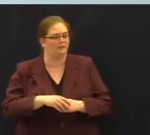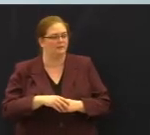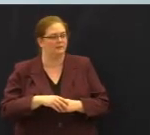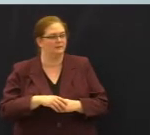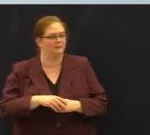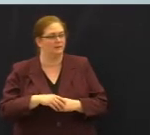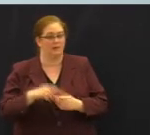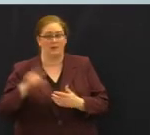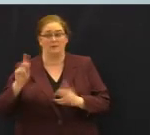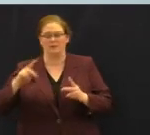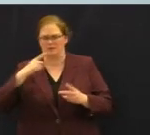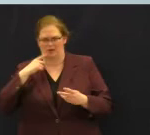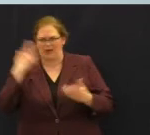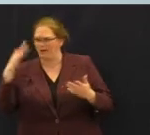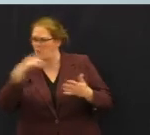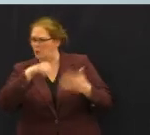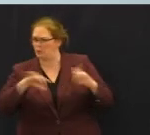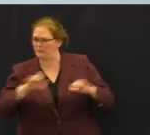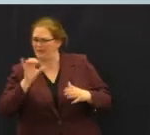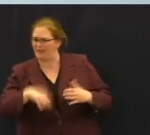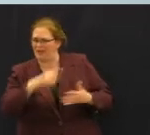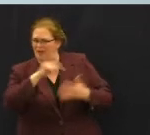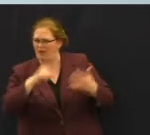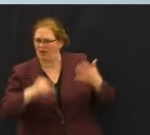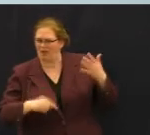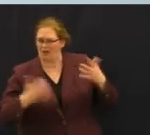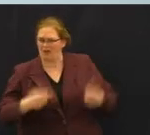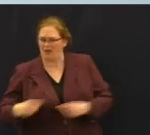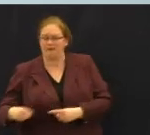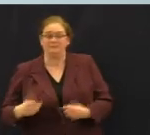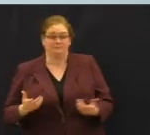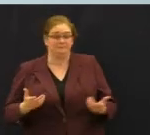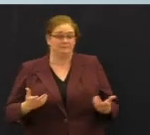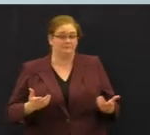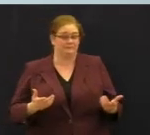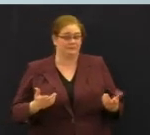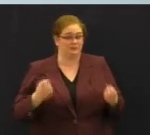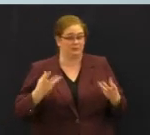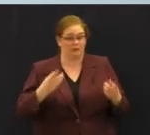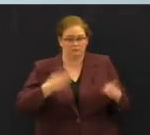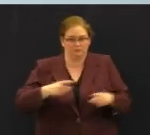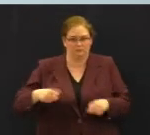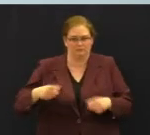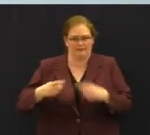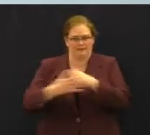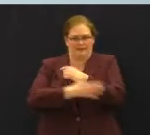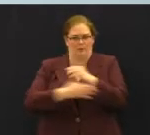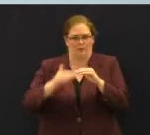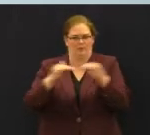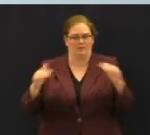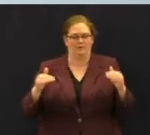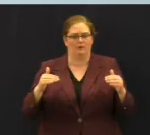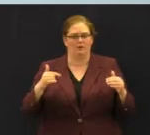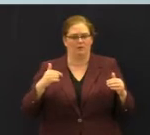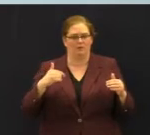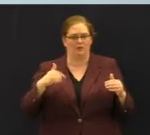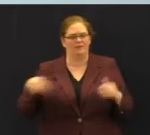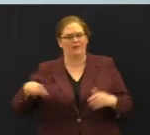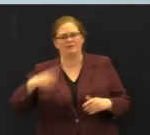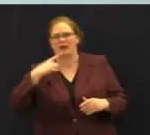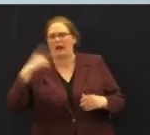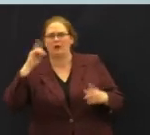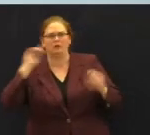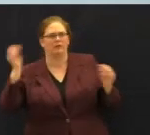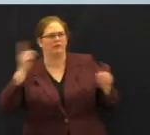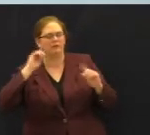did all these things. There's a lot of stuff going on here. There's a lot of good things going on at the county, but I'm not hearing anything about it. And a lot of